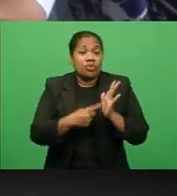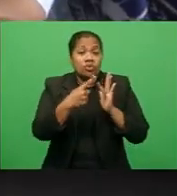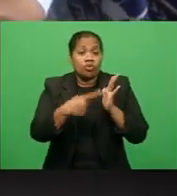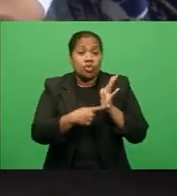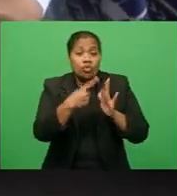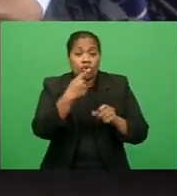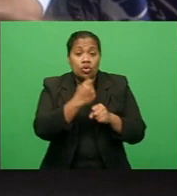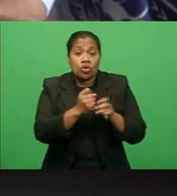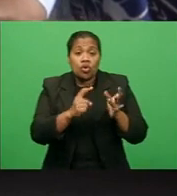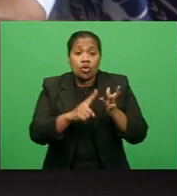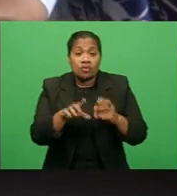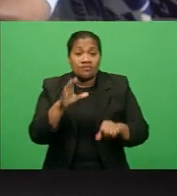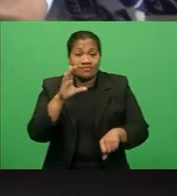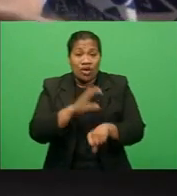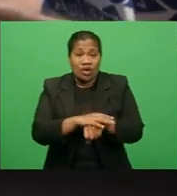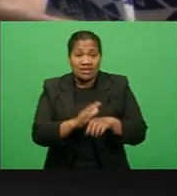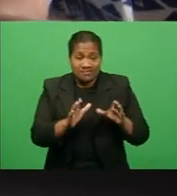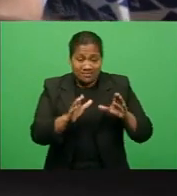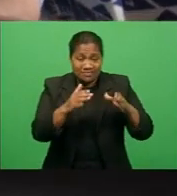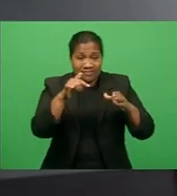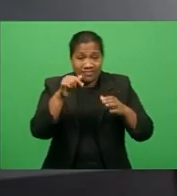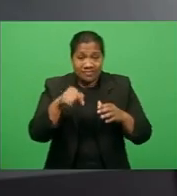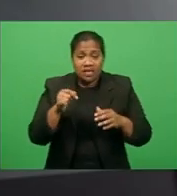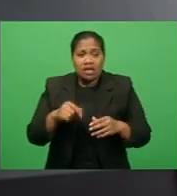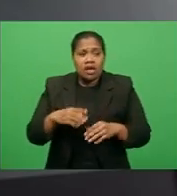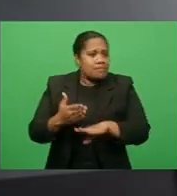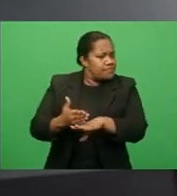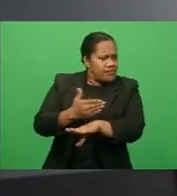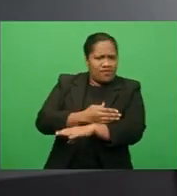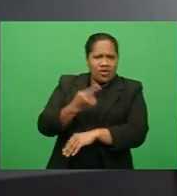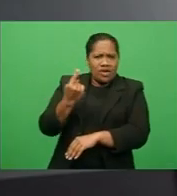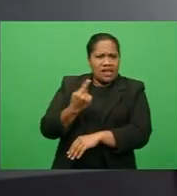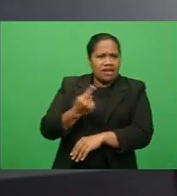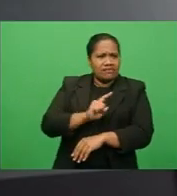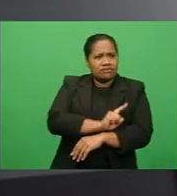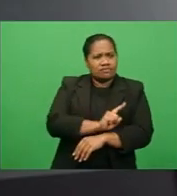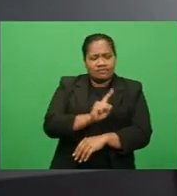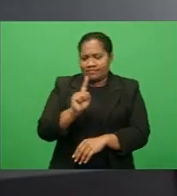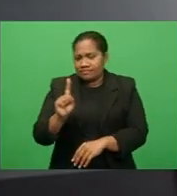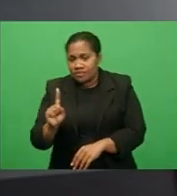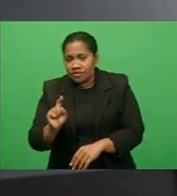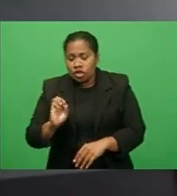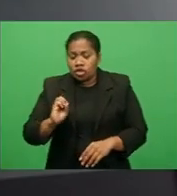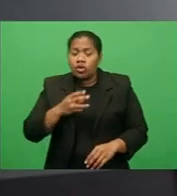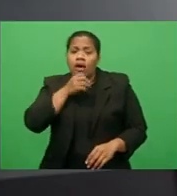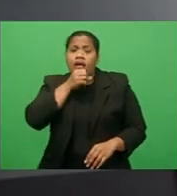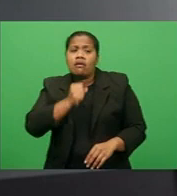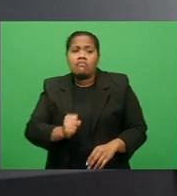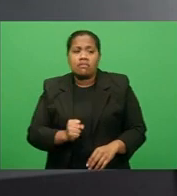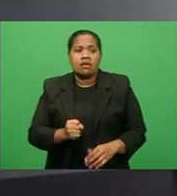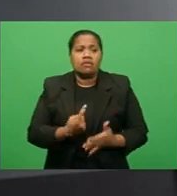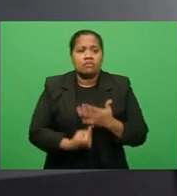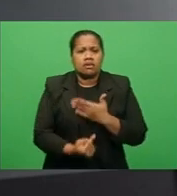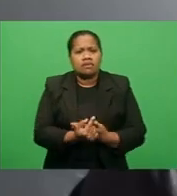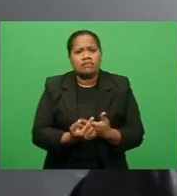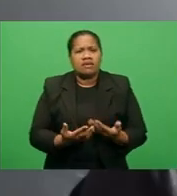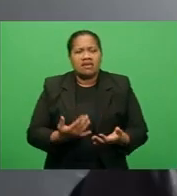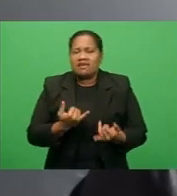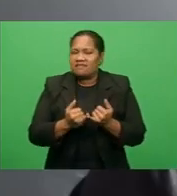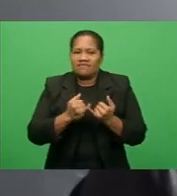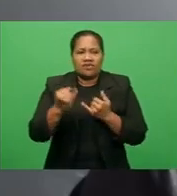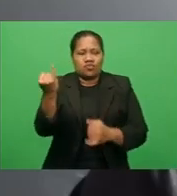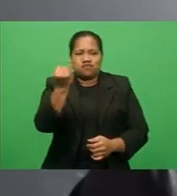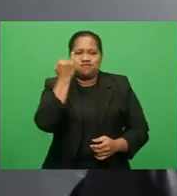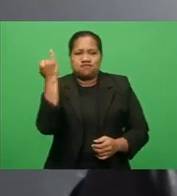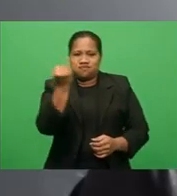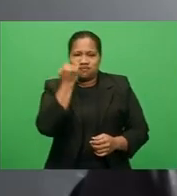was unacceptable. It was before 11 and the sergeant, he was very rude. But